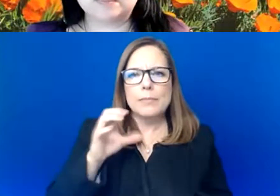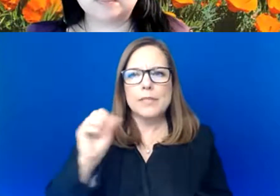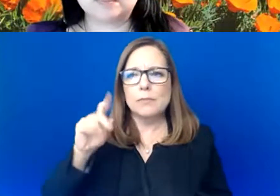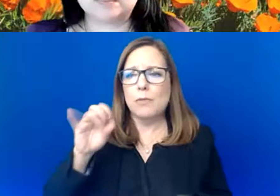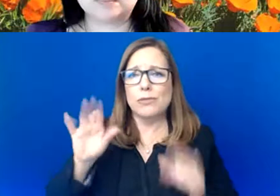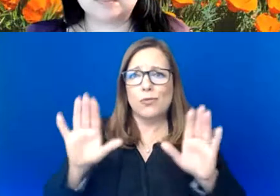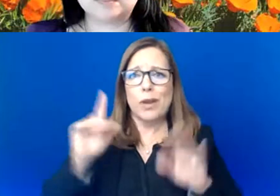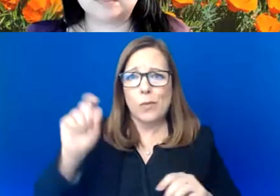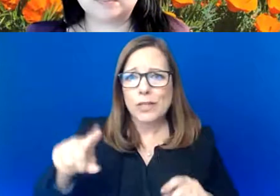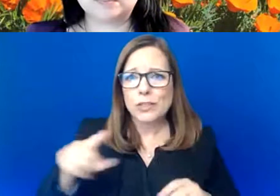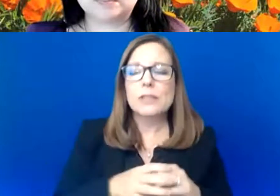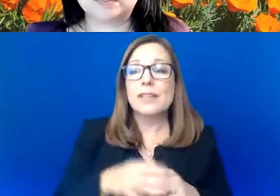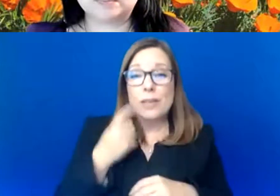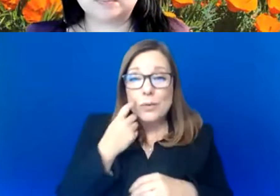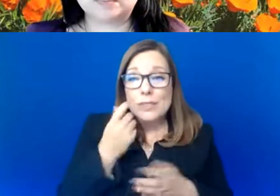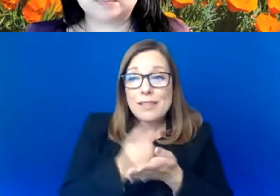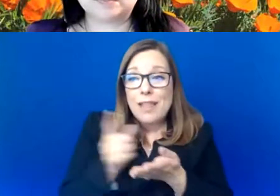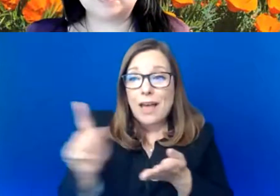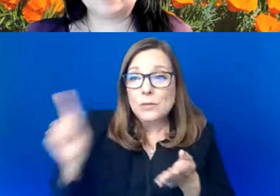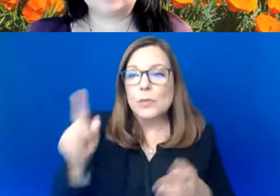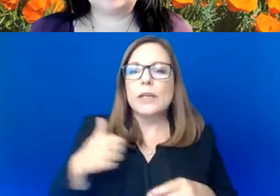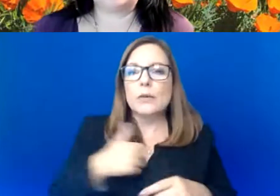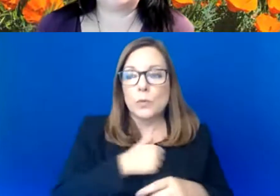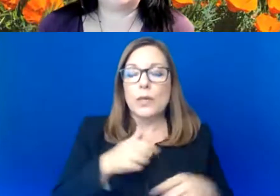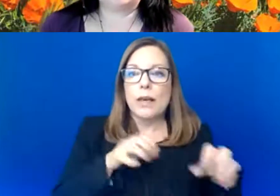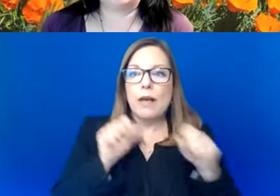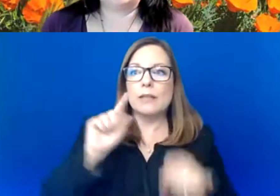did just last week actually hold a town hall with